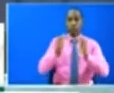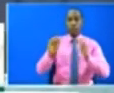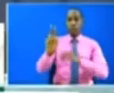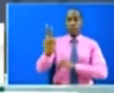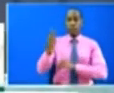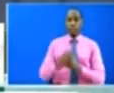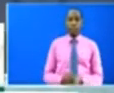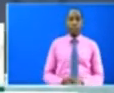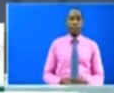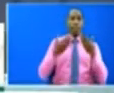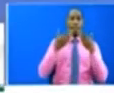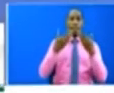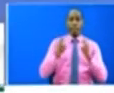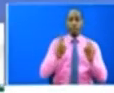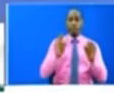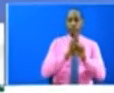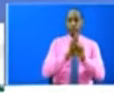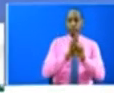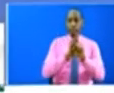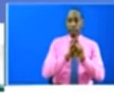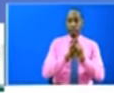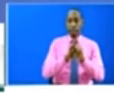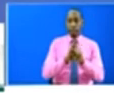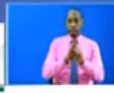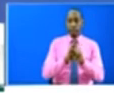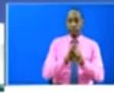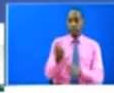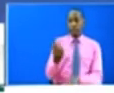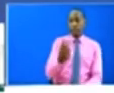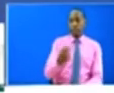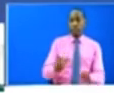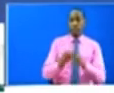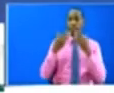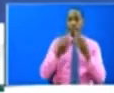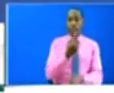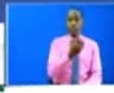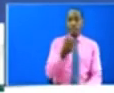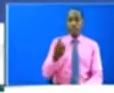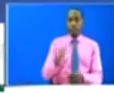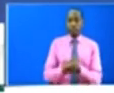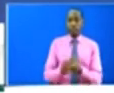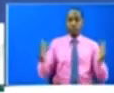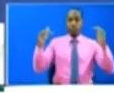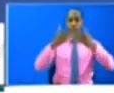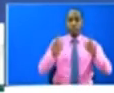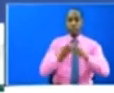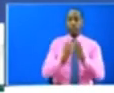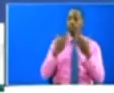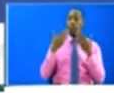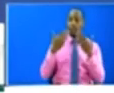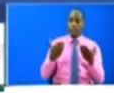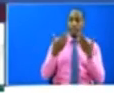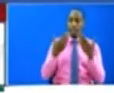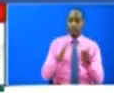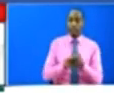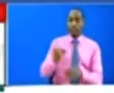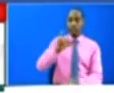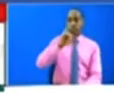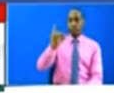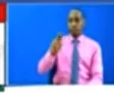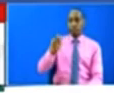Kenya? Thank you very much, Kashori and Zubeida. And thank you everyone who is here. We appreciate. Justina